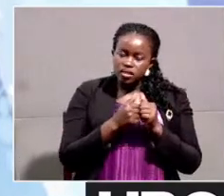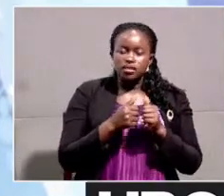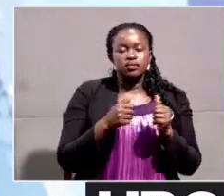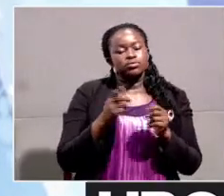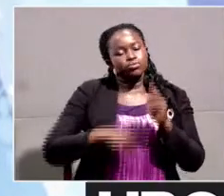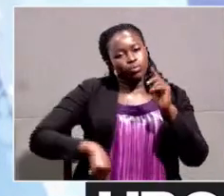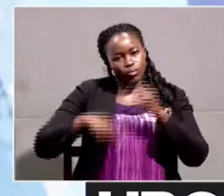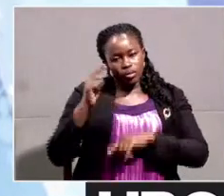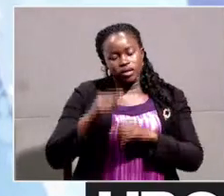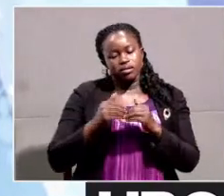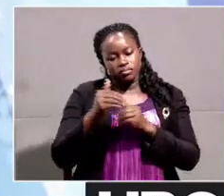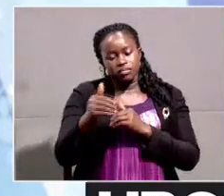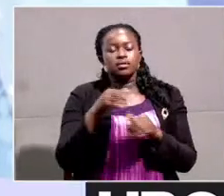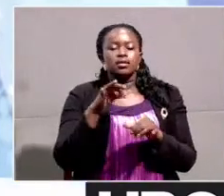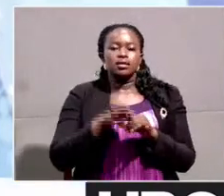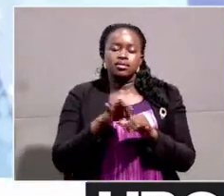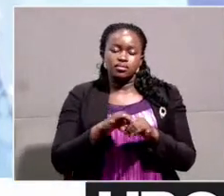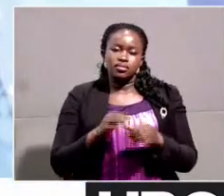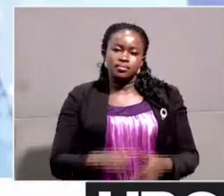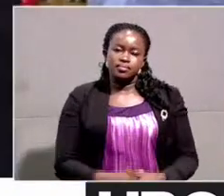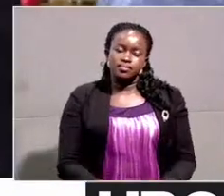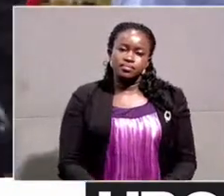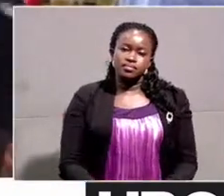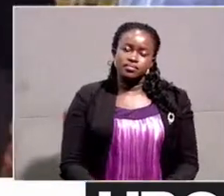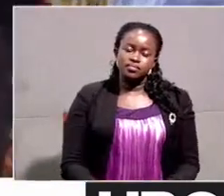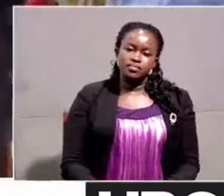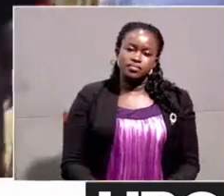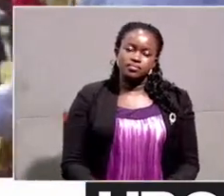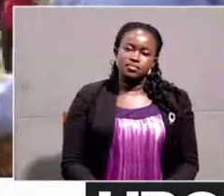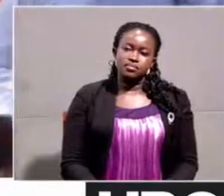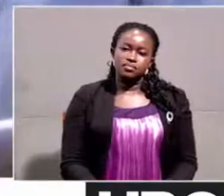these forthcoming races.